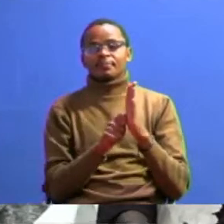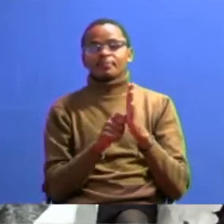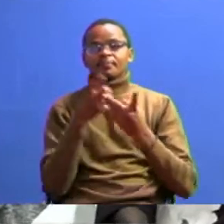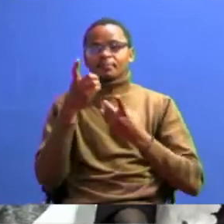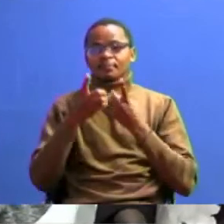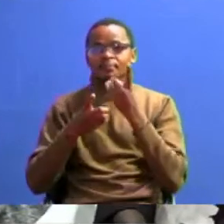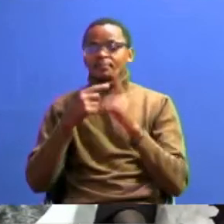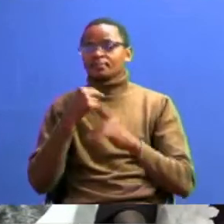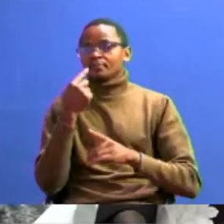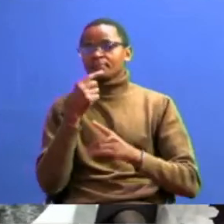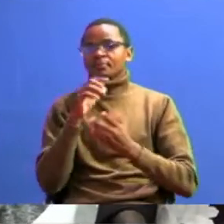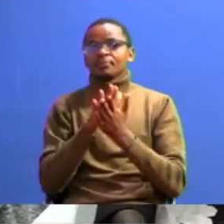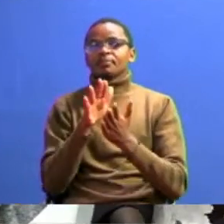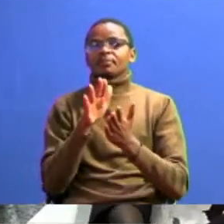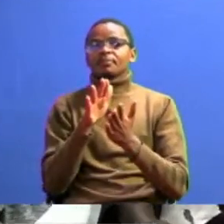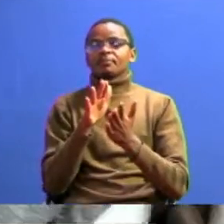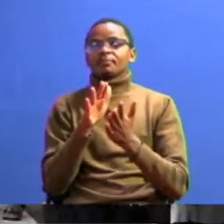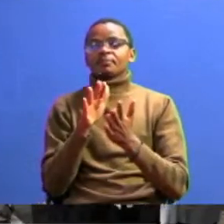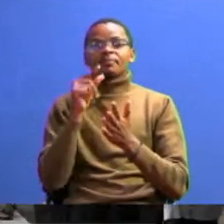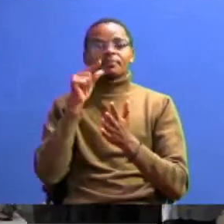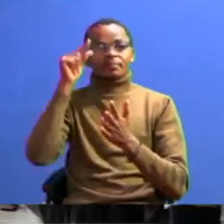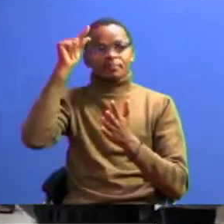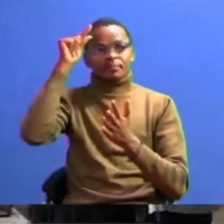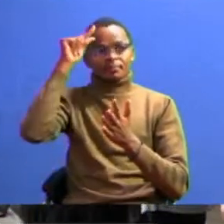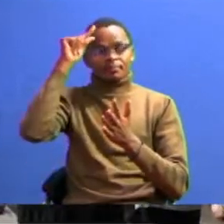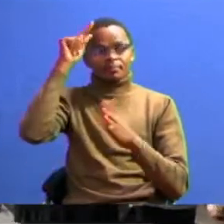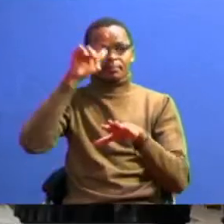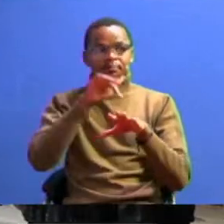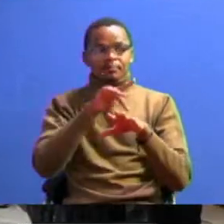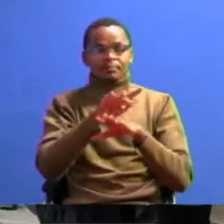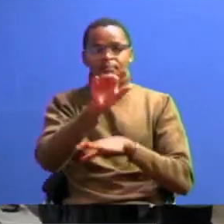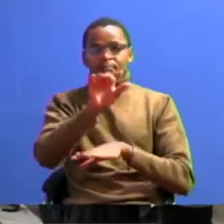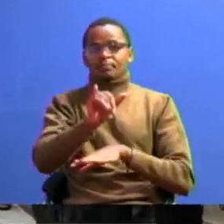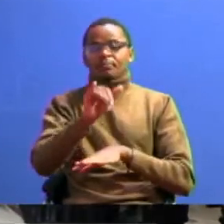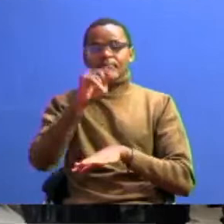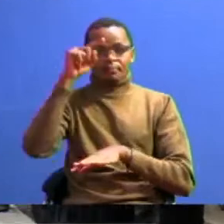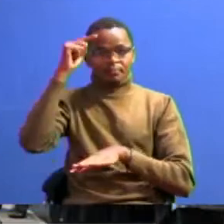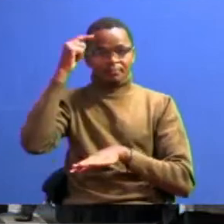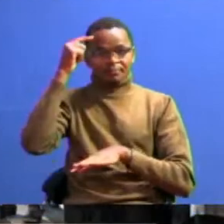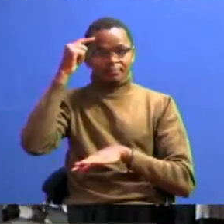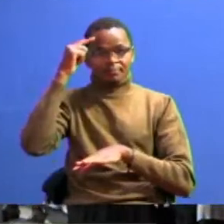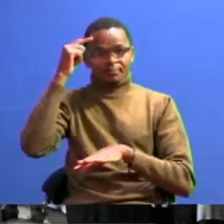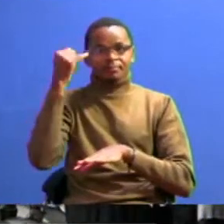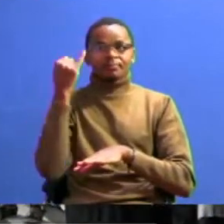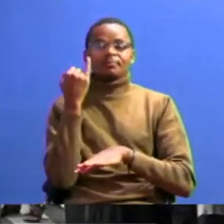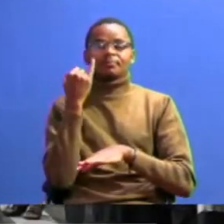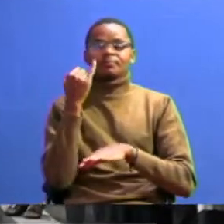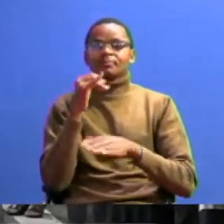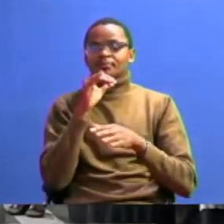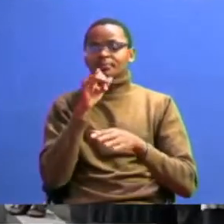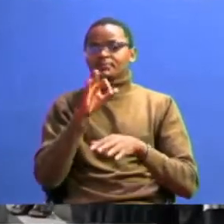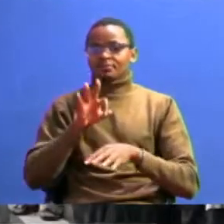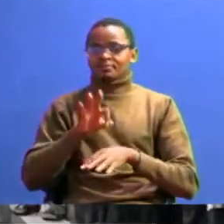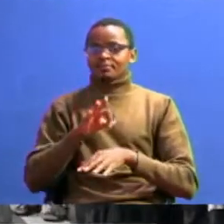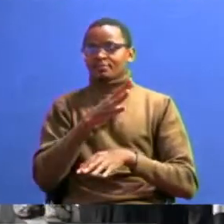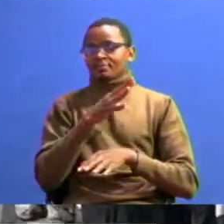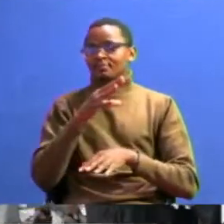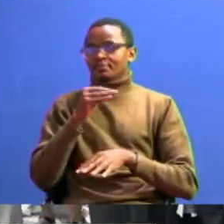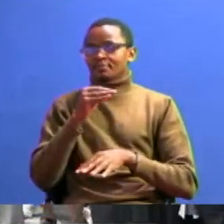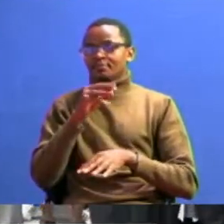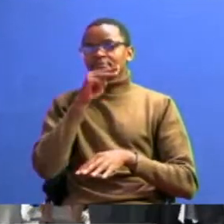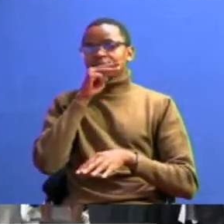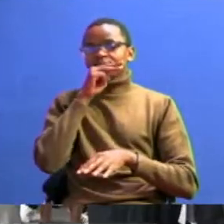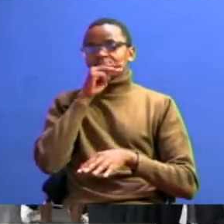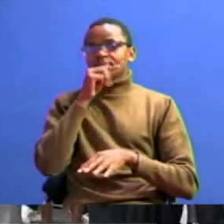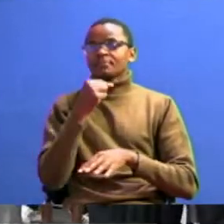of which gender is most affected by mental illness. Is it the female or is it the